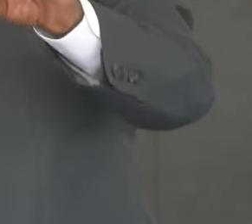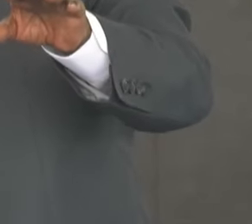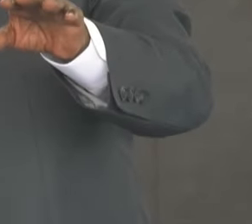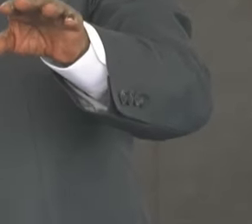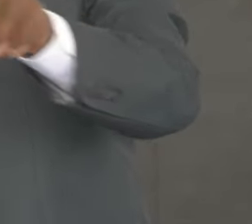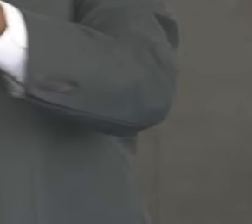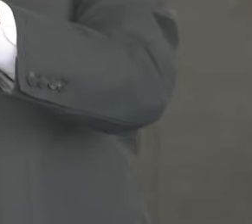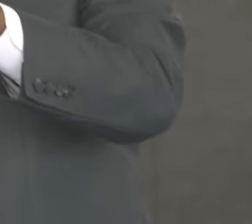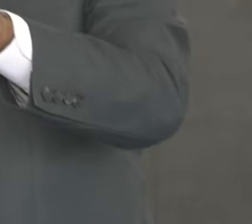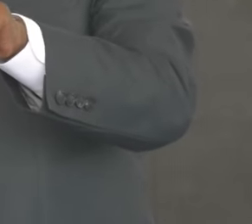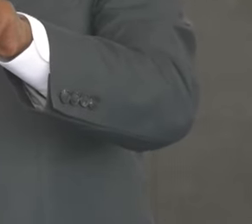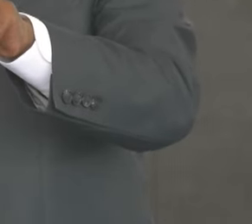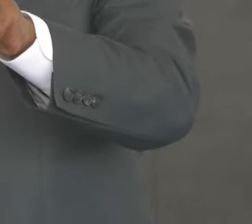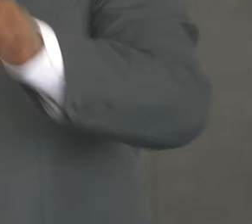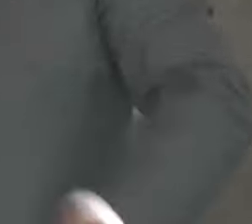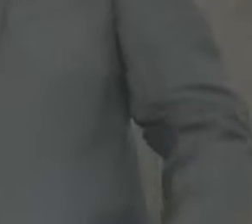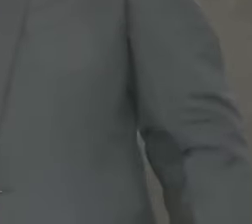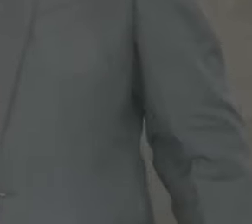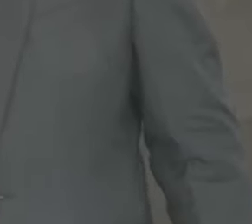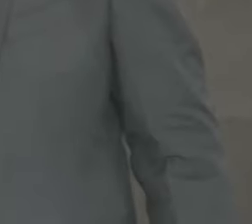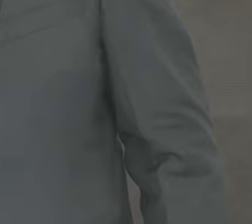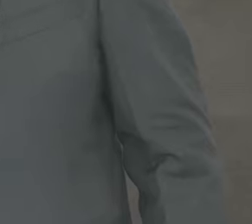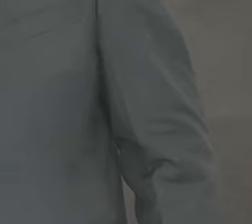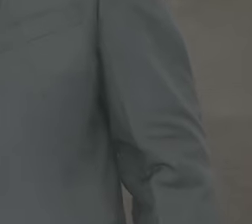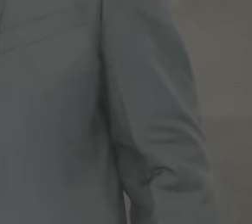have seen my glory